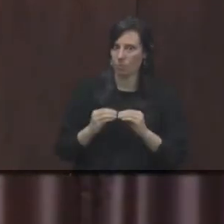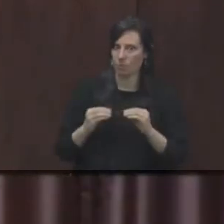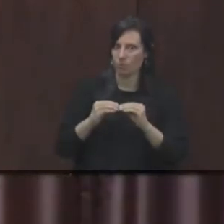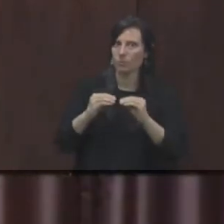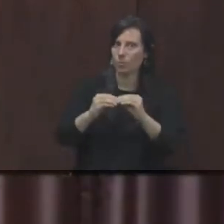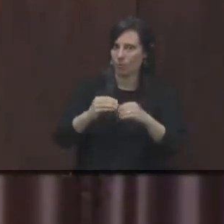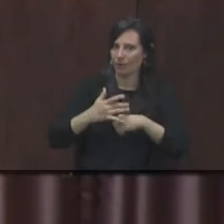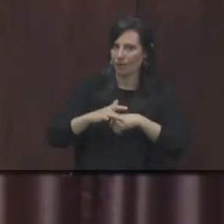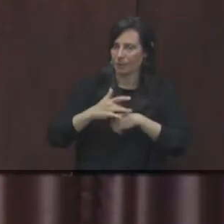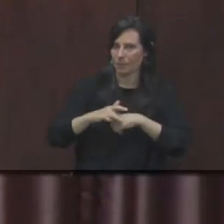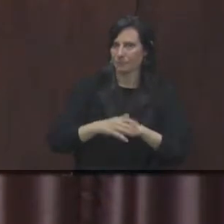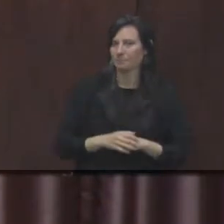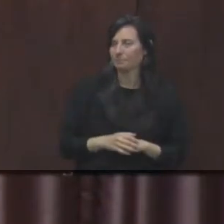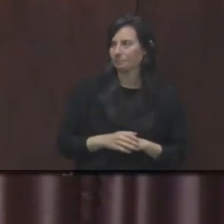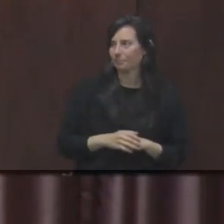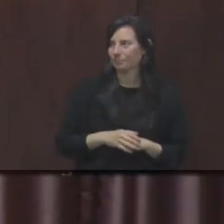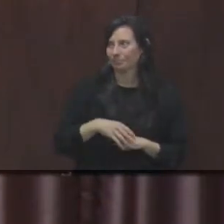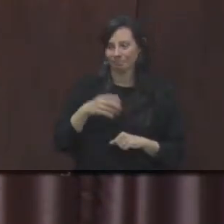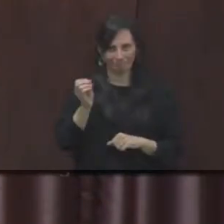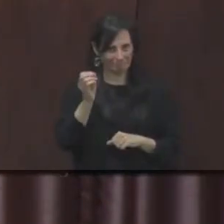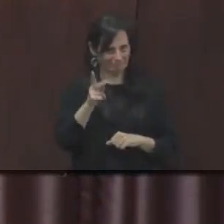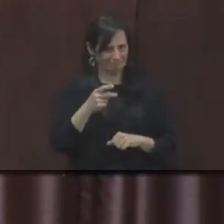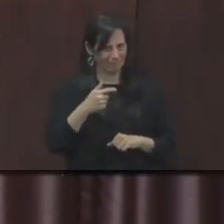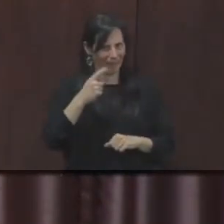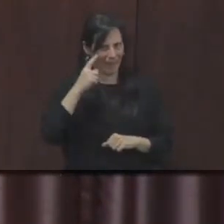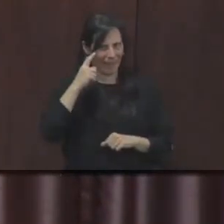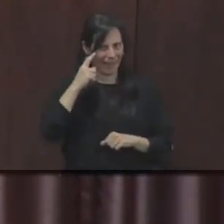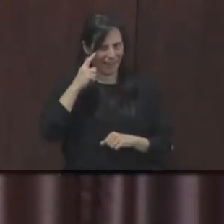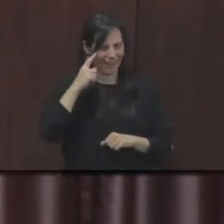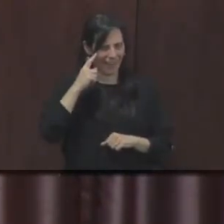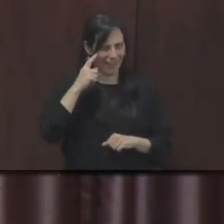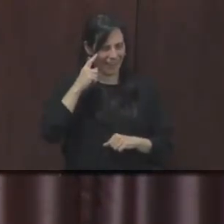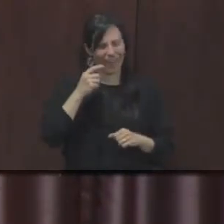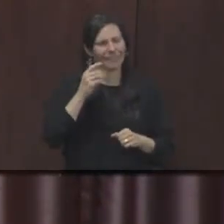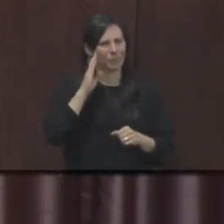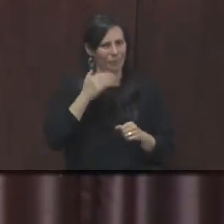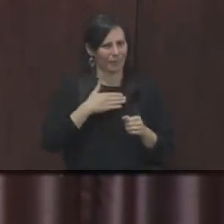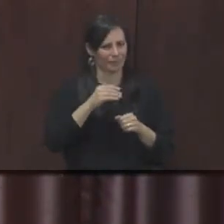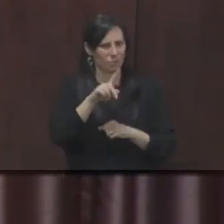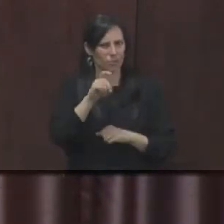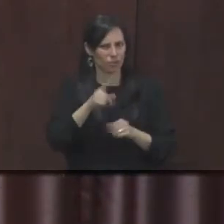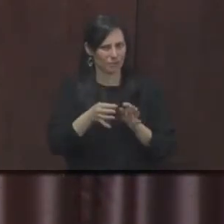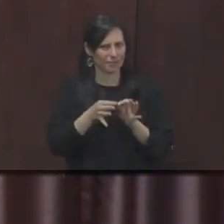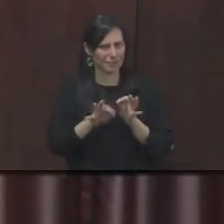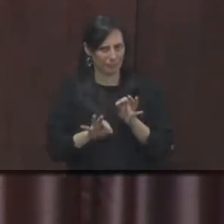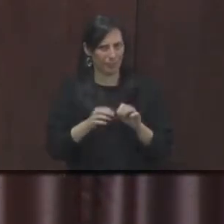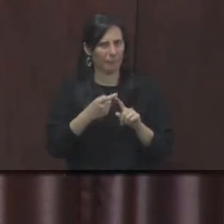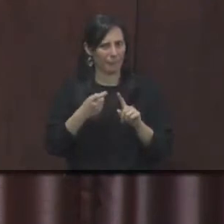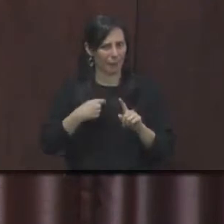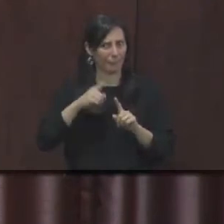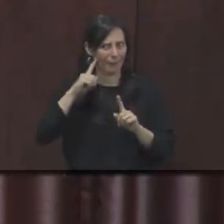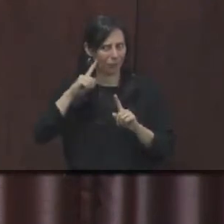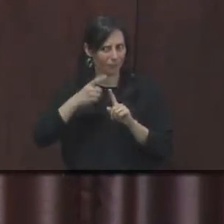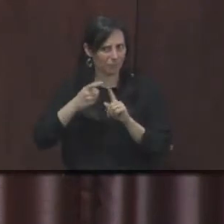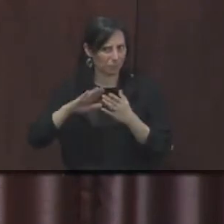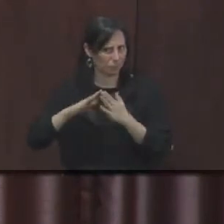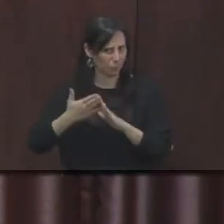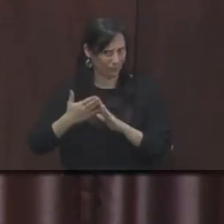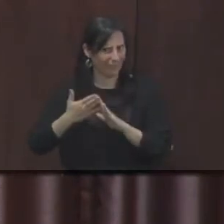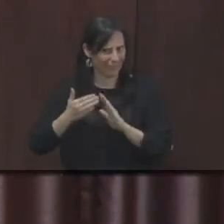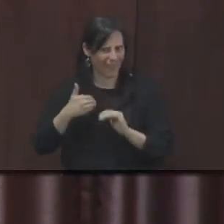end of this all the time, so these questions are pretty simple, but I think from a community perspective, these are the kinds of questions we're starting to hear a lot of. I have just a couple